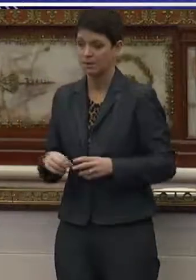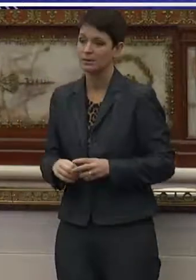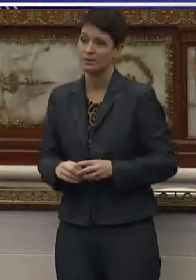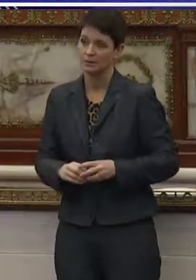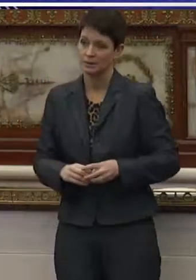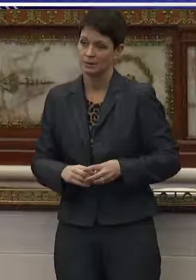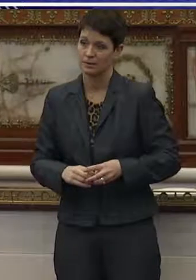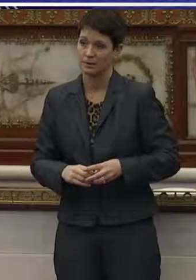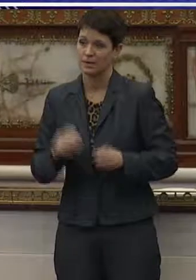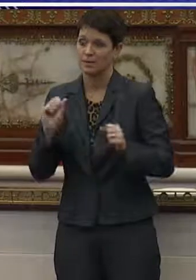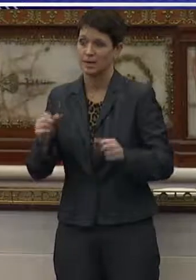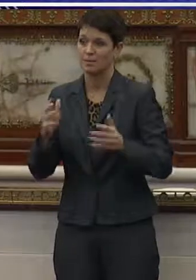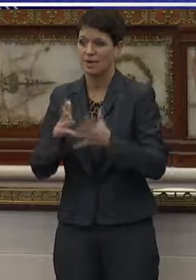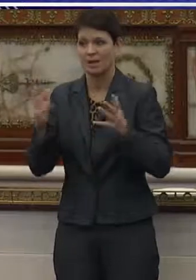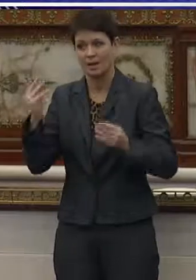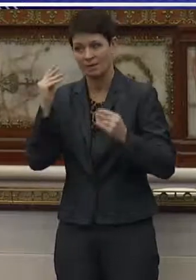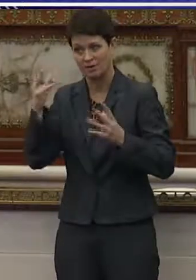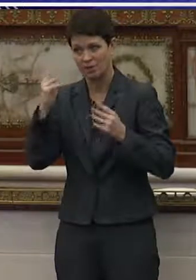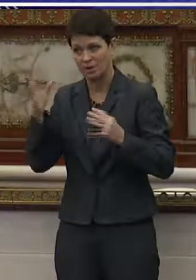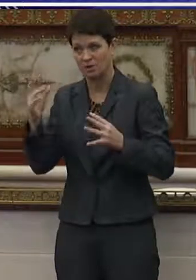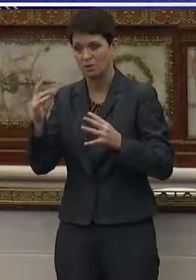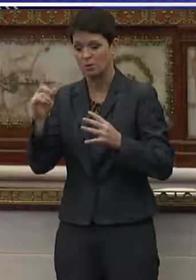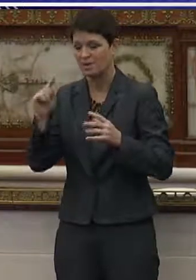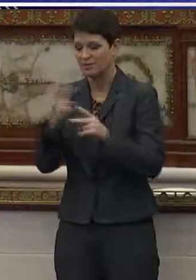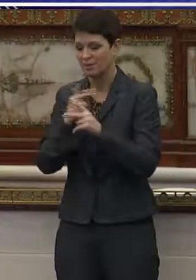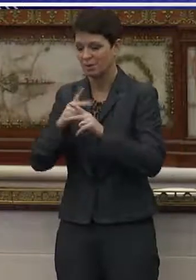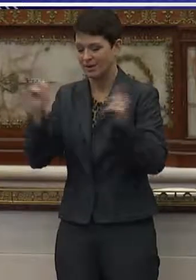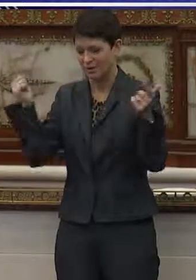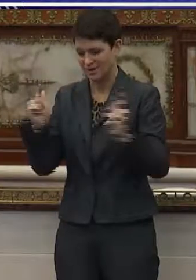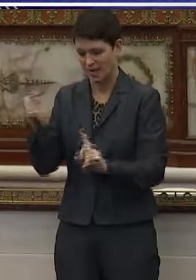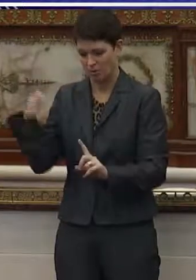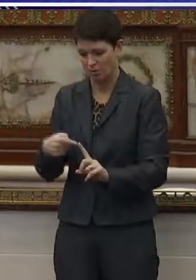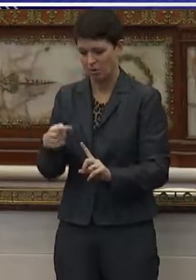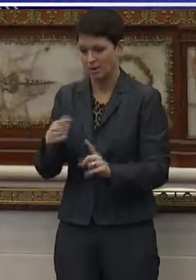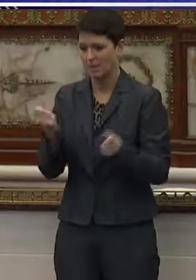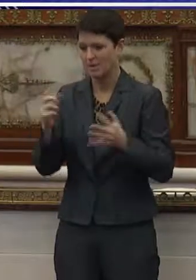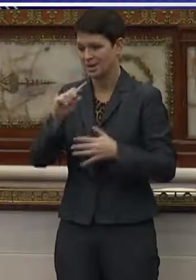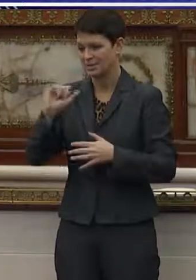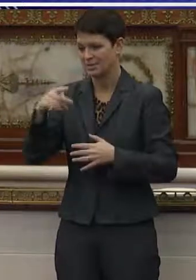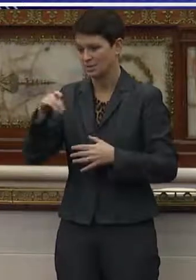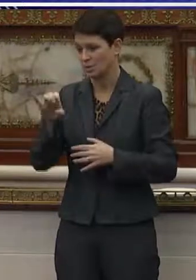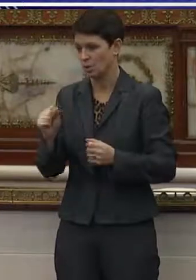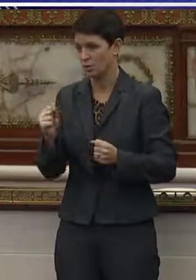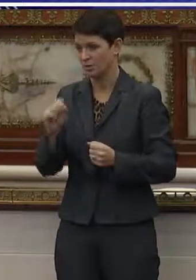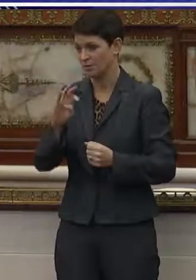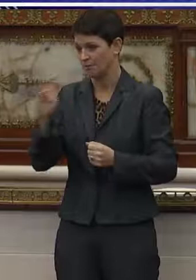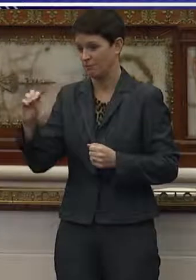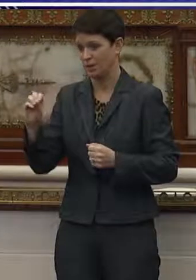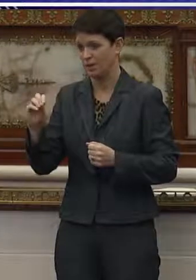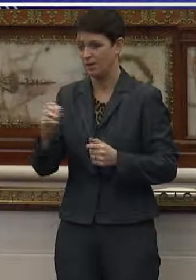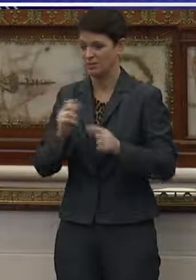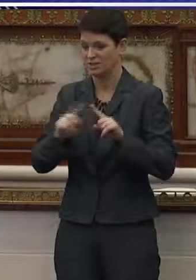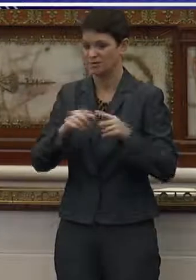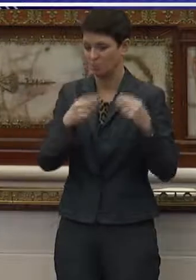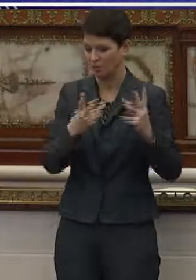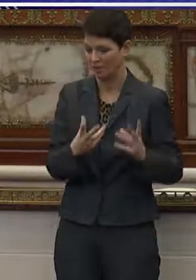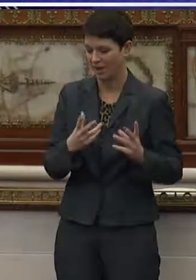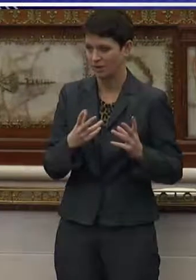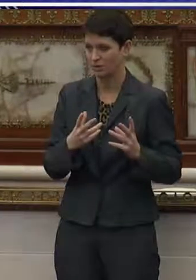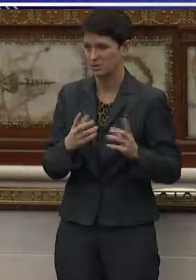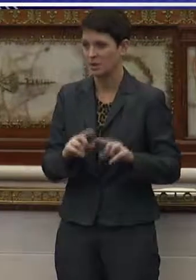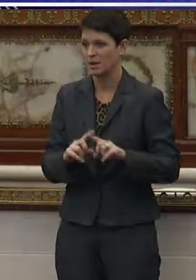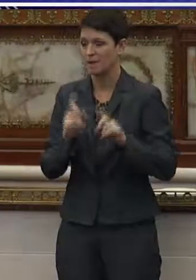be an overwhelming amount of information unless we figure out how to narrow it, because I don't know how many zip codes there are, 40, and then there's many different providers.